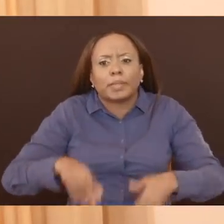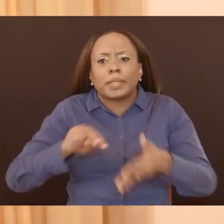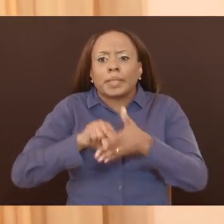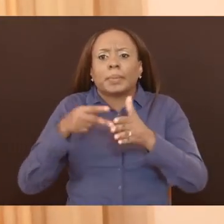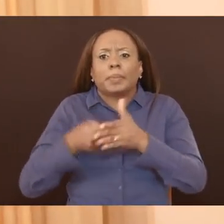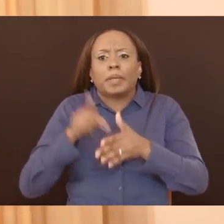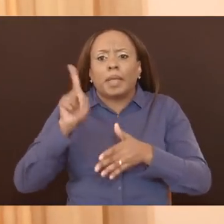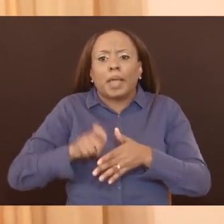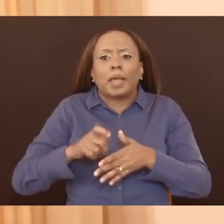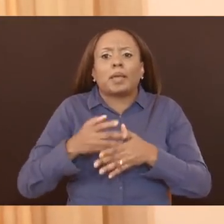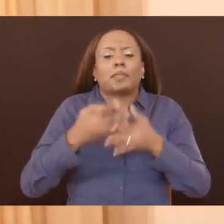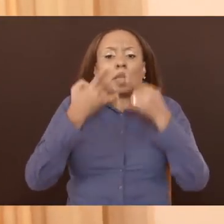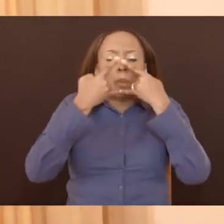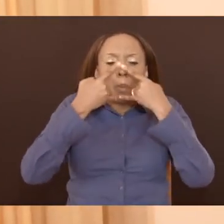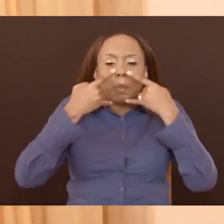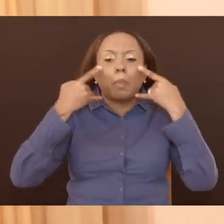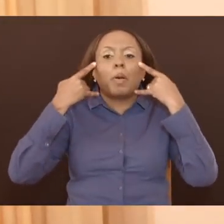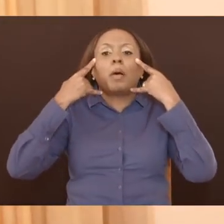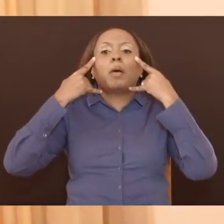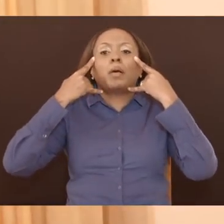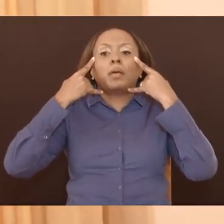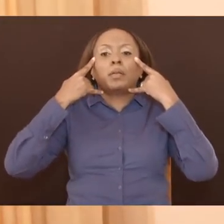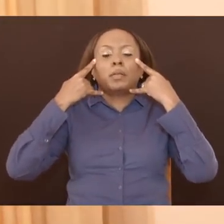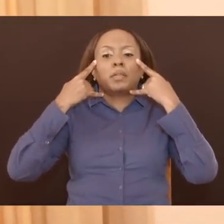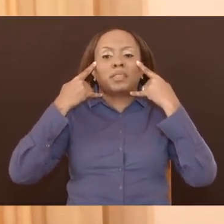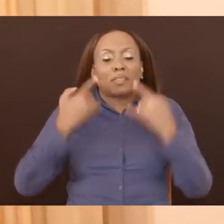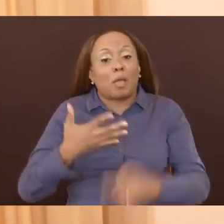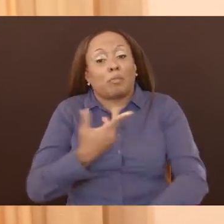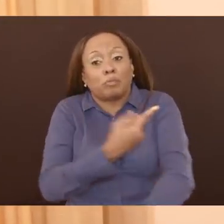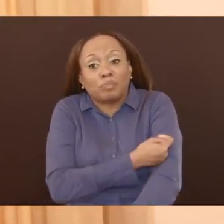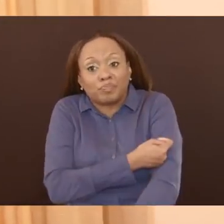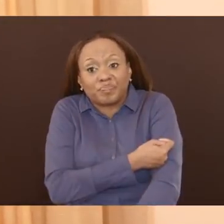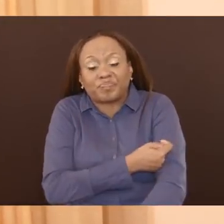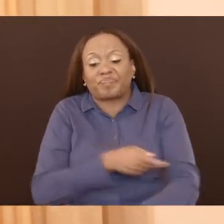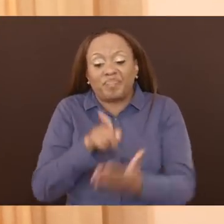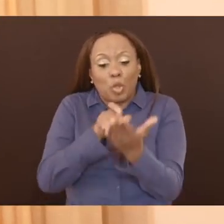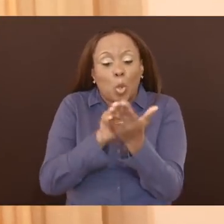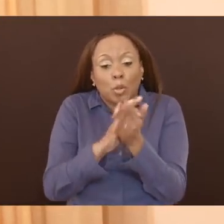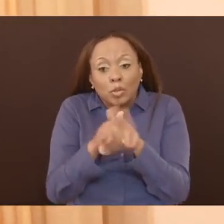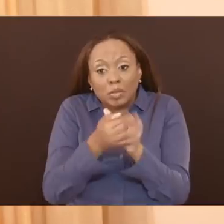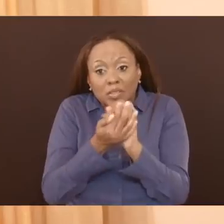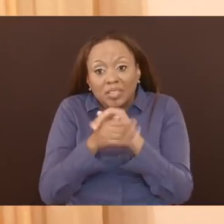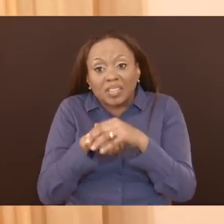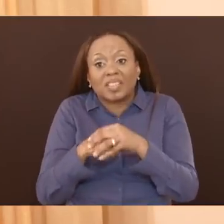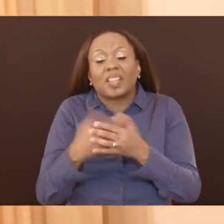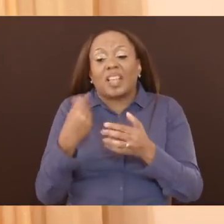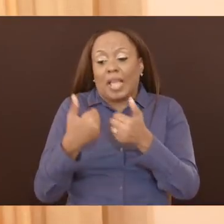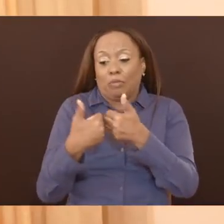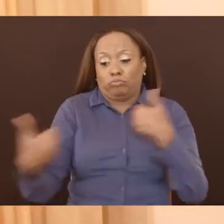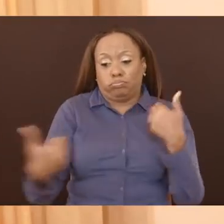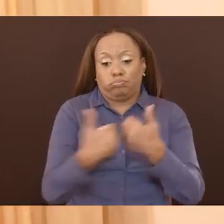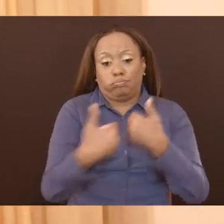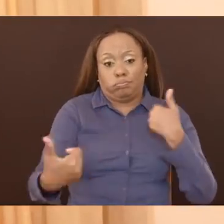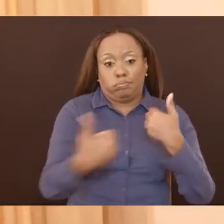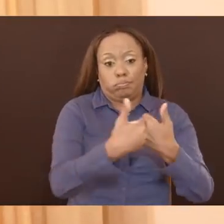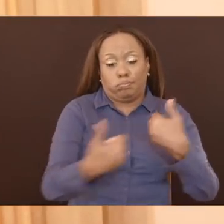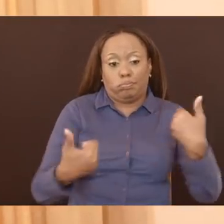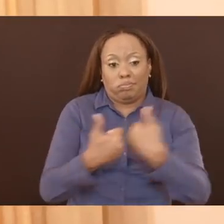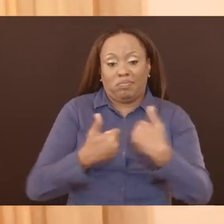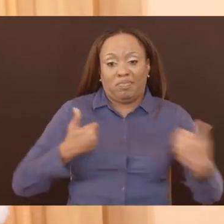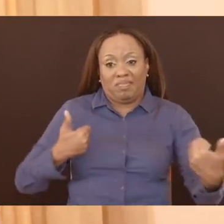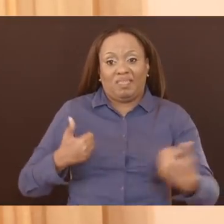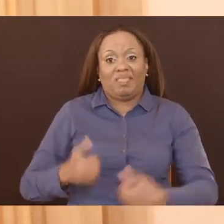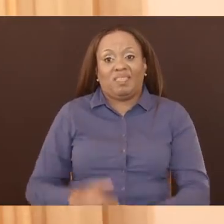wearing the mask. The vaccine is an additional shield to that transmission, by sanitizing and by keeping our distance from people wherever